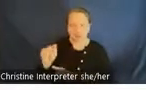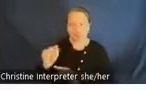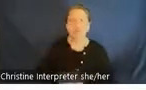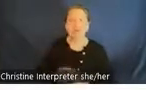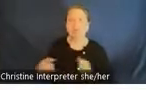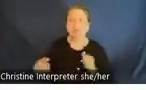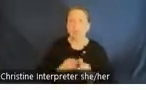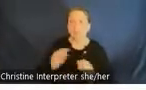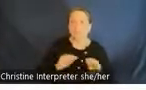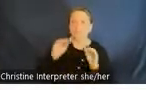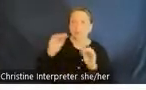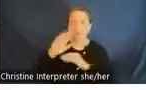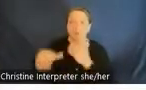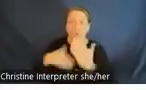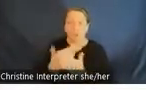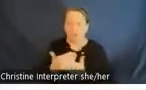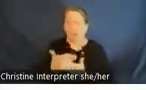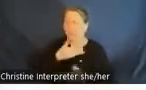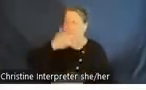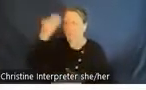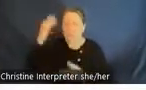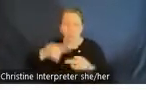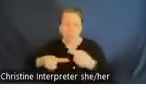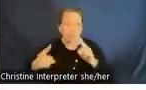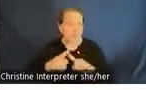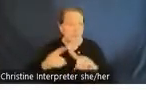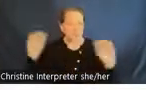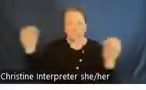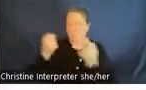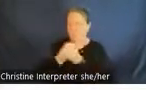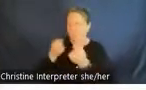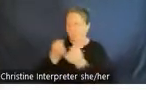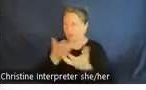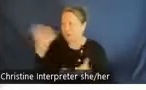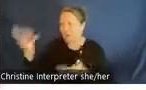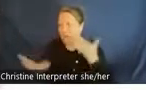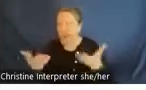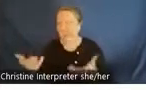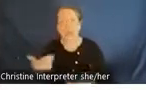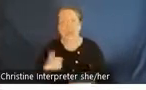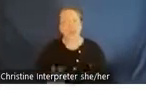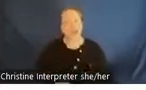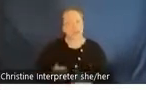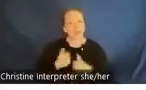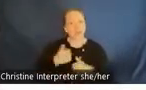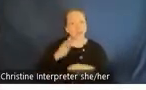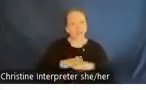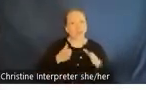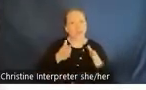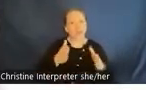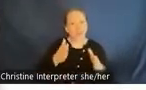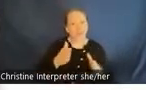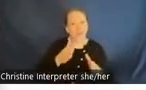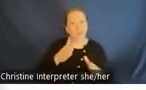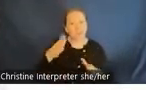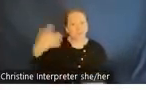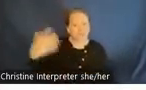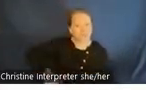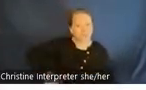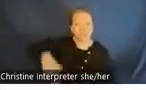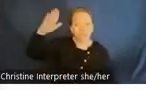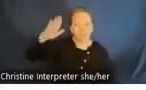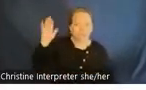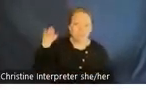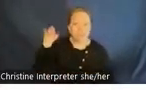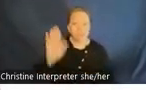have a friend. I didn't have anyone to turn to. I've been on the streets for pretty much all my life.